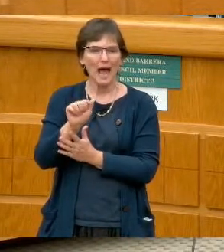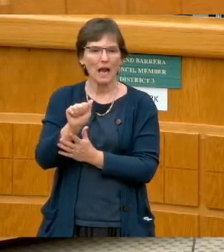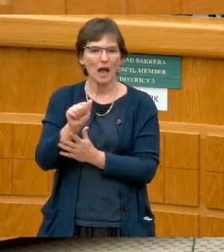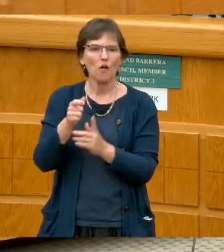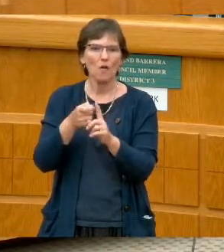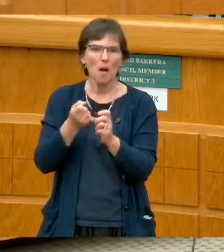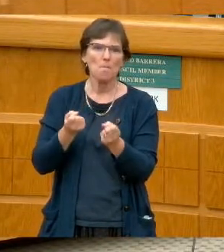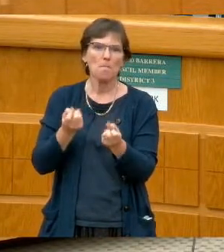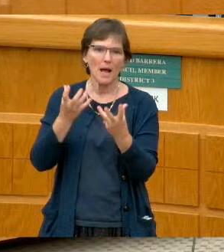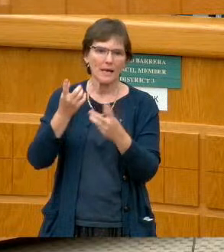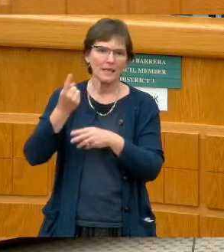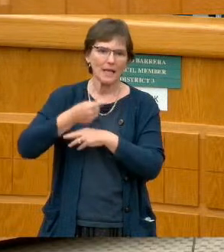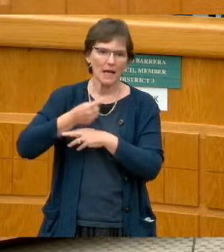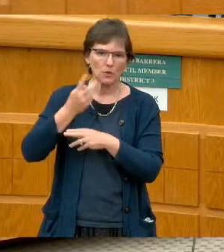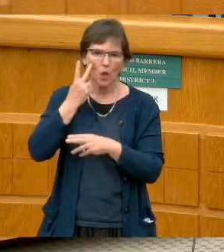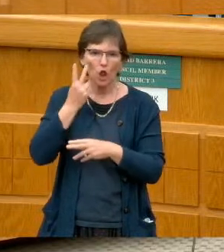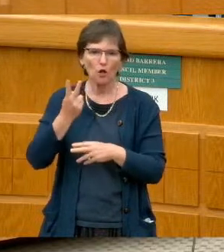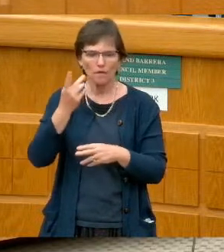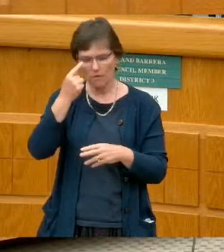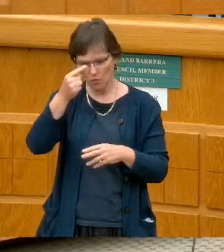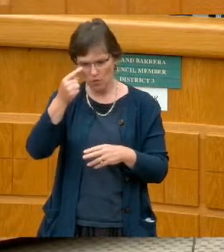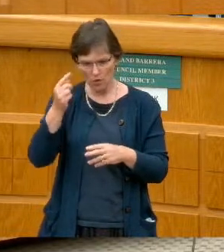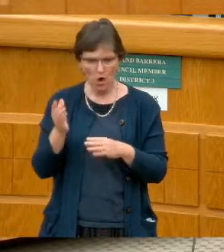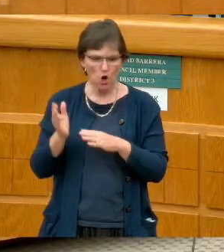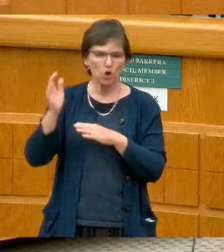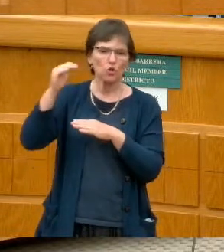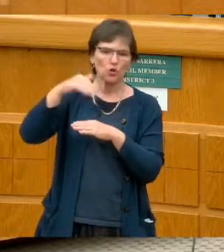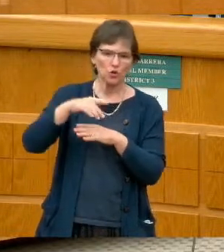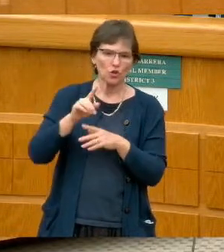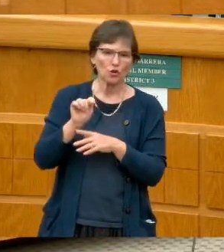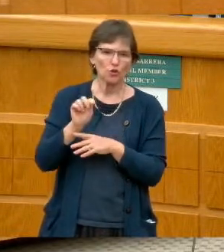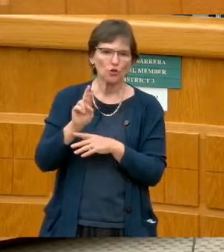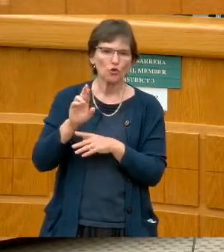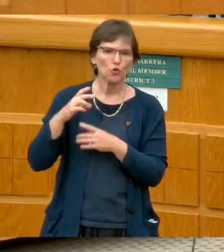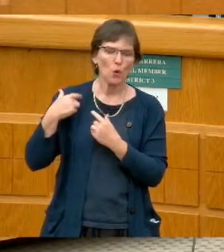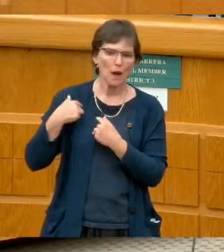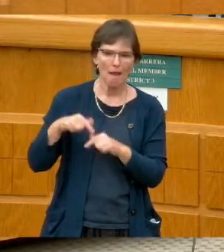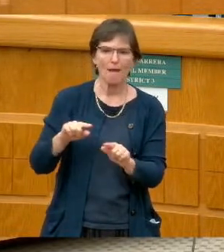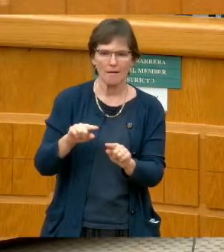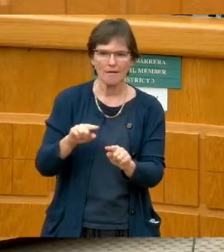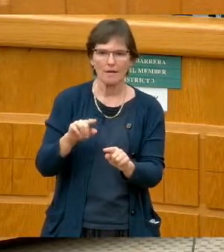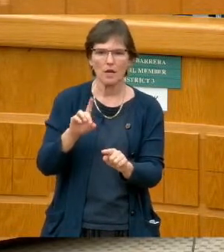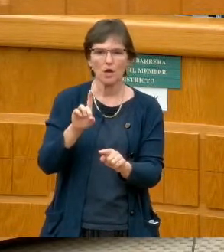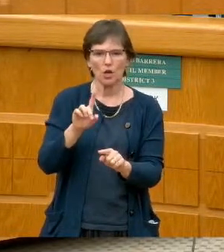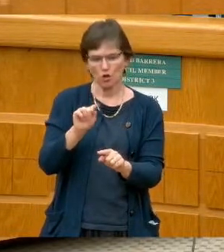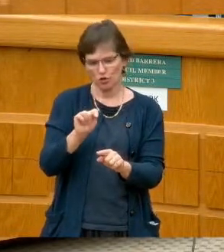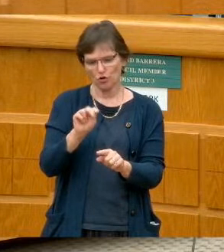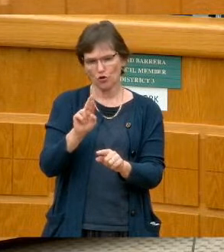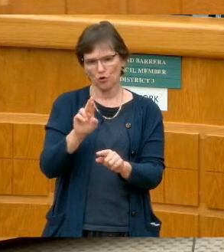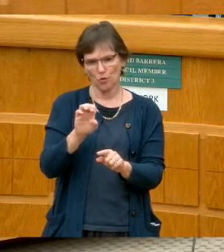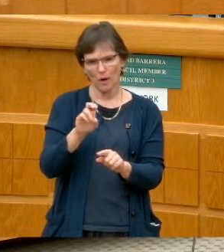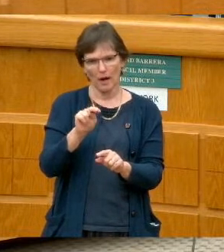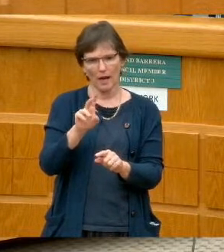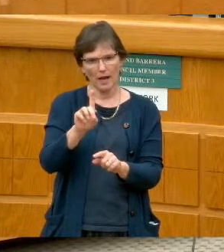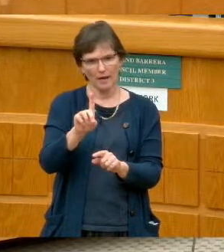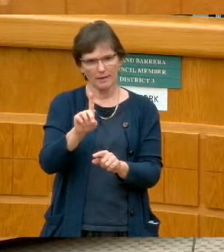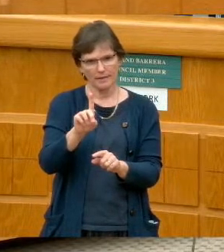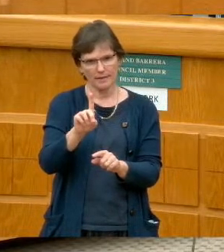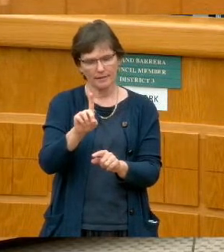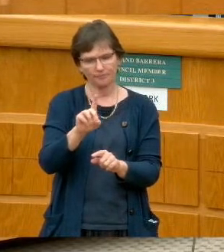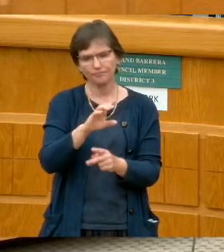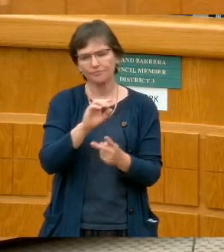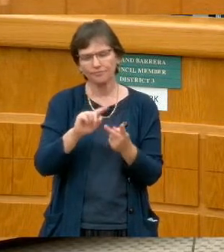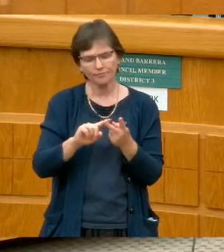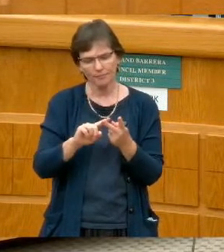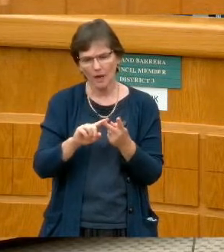on one particular day. We look for trends. We look for all of the pieces of information